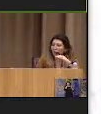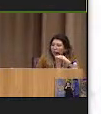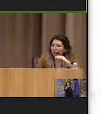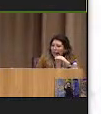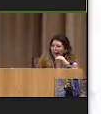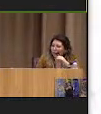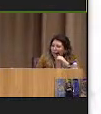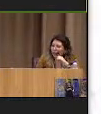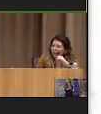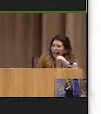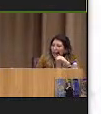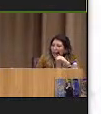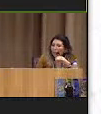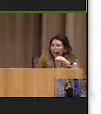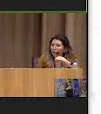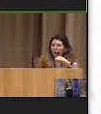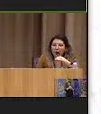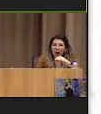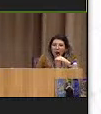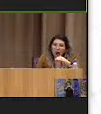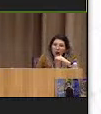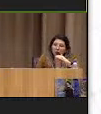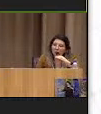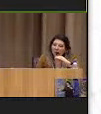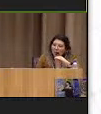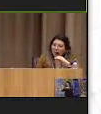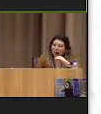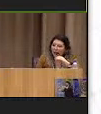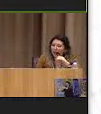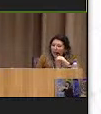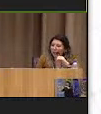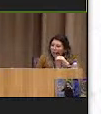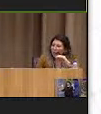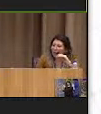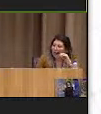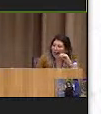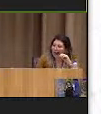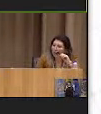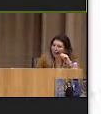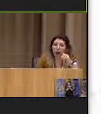and the team was dedicated to this project.